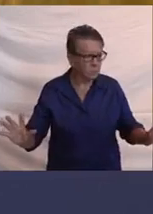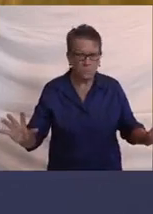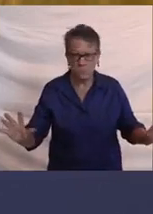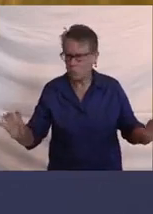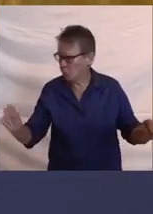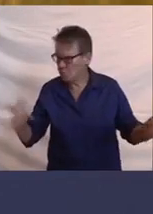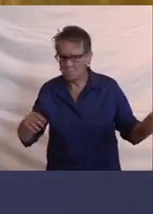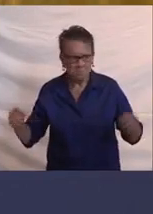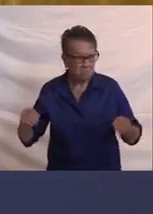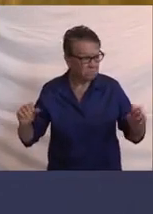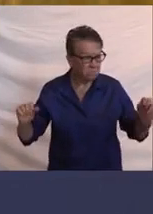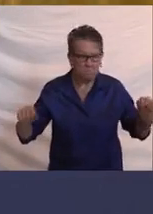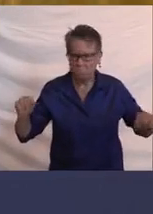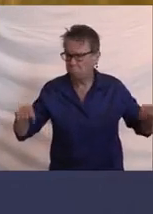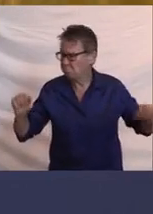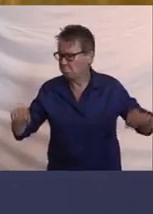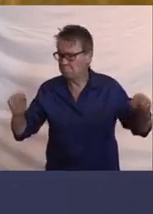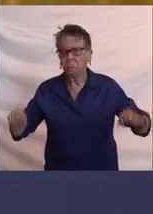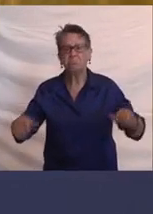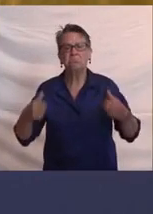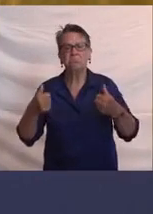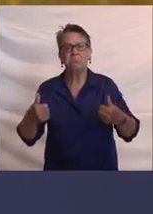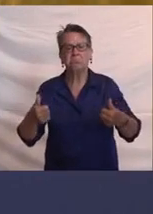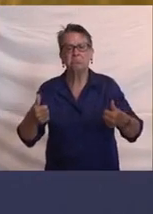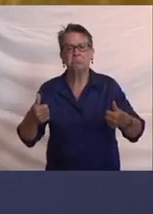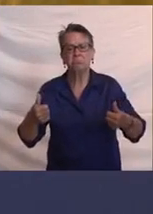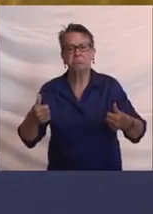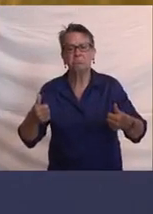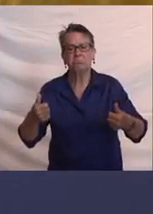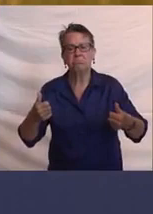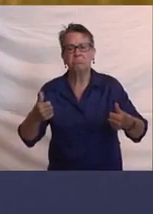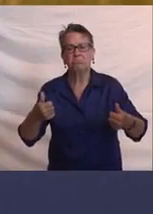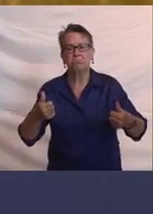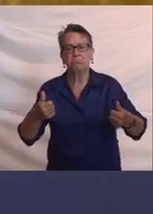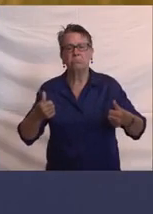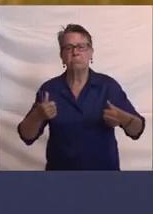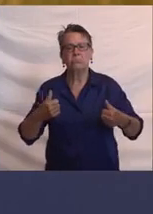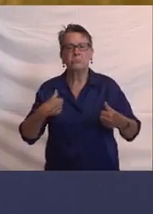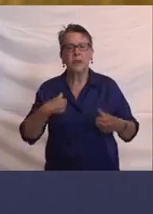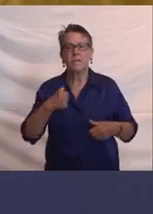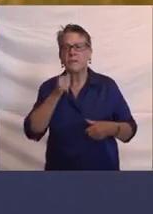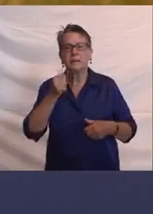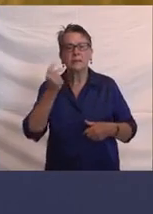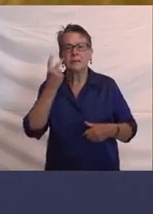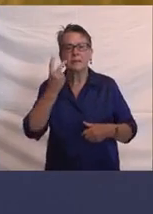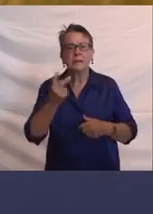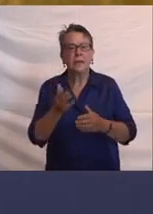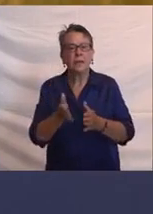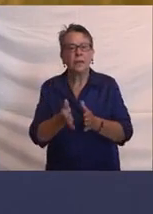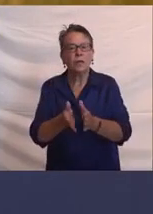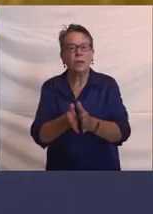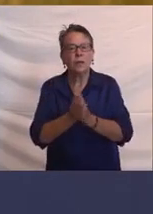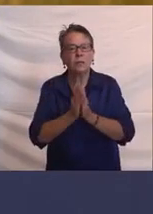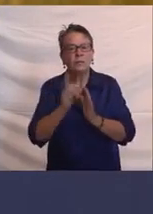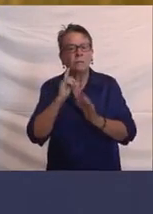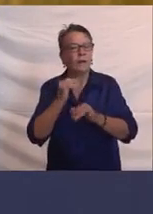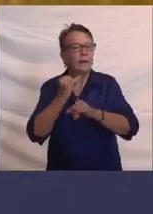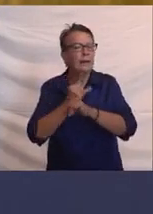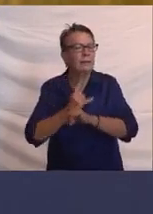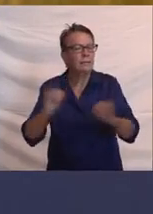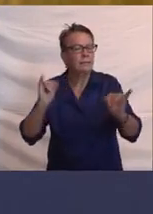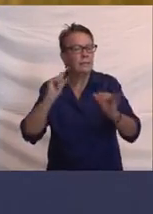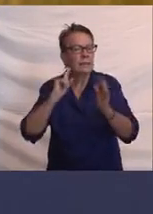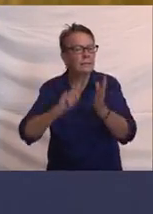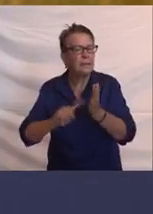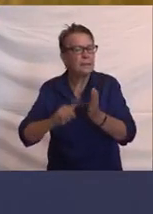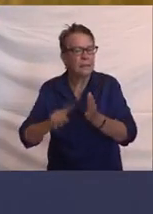I haven't seen the request for an independent investigation. We obviously want to make sure we know exactly what happened. I spoke